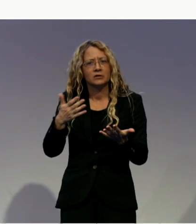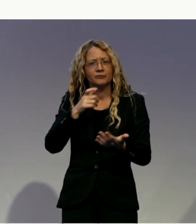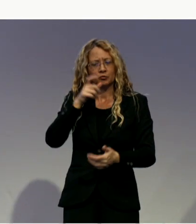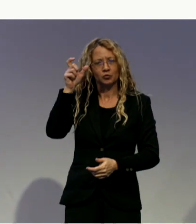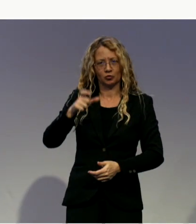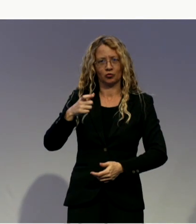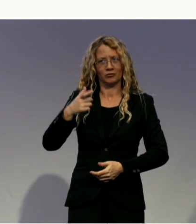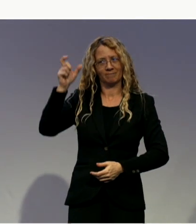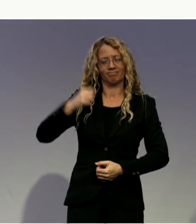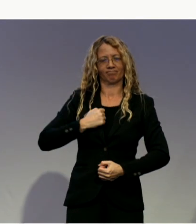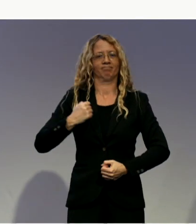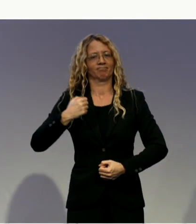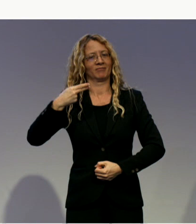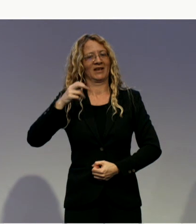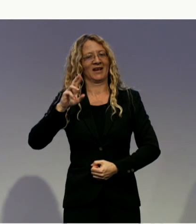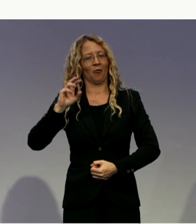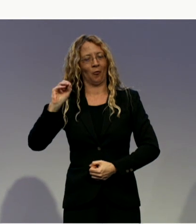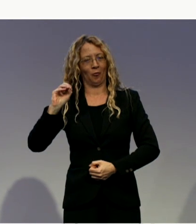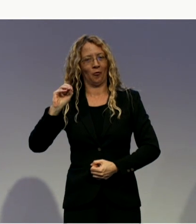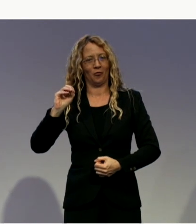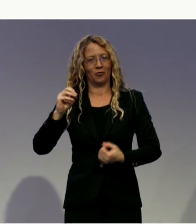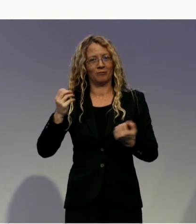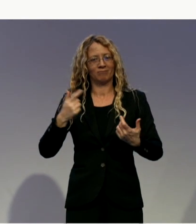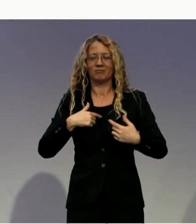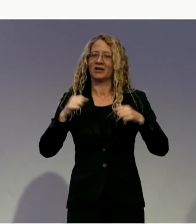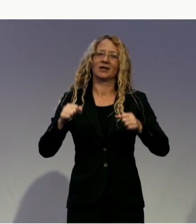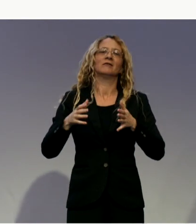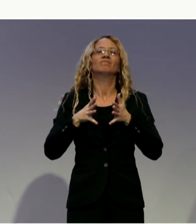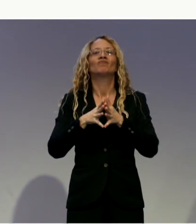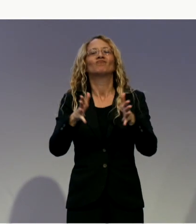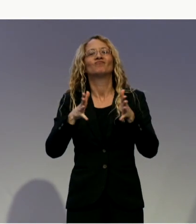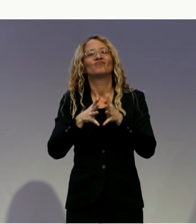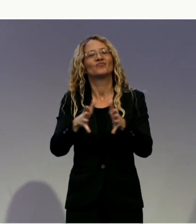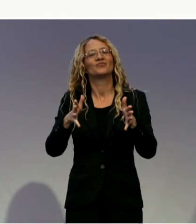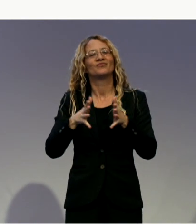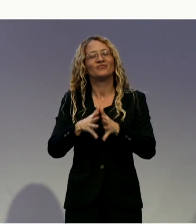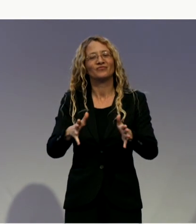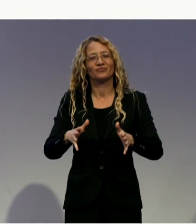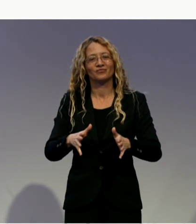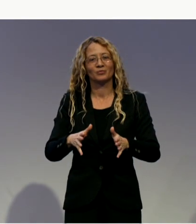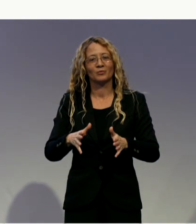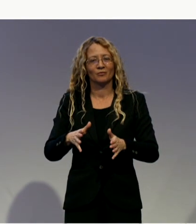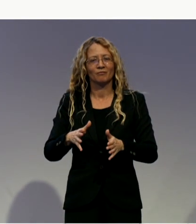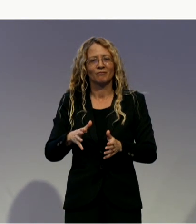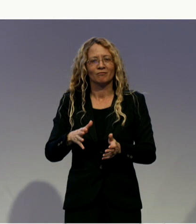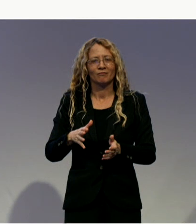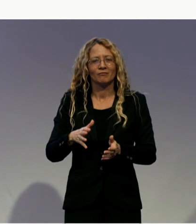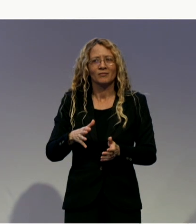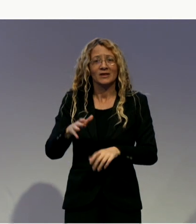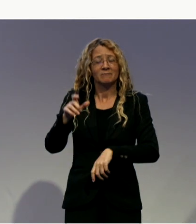narrators of our stories? Often, as disabled people, our